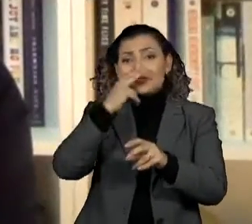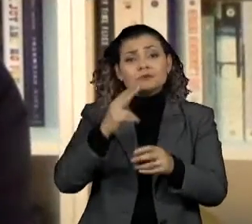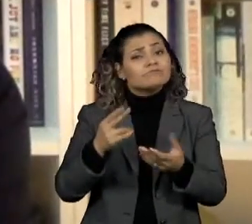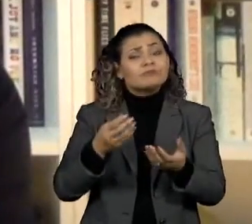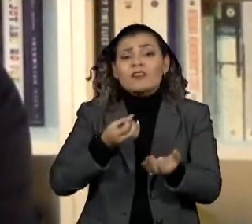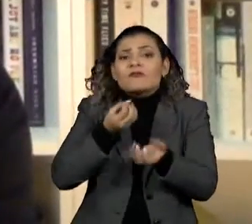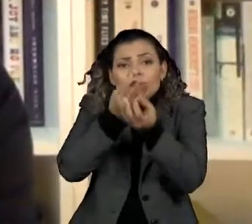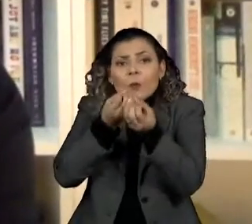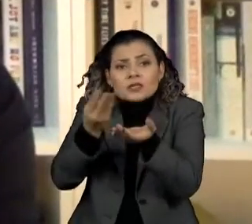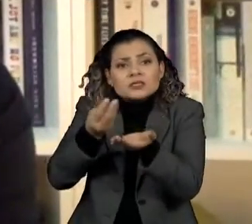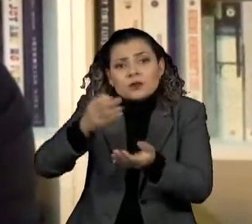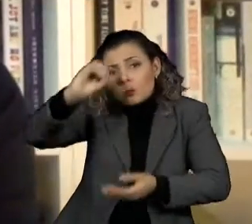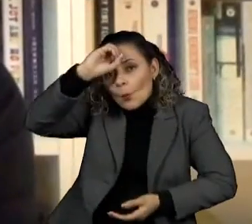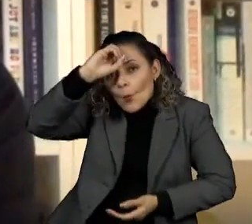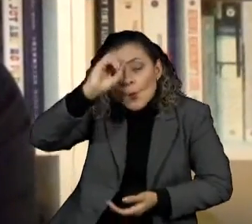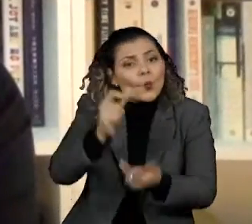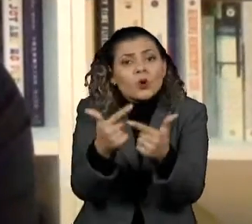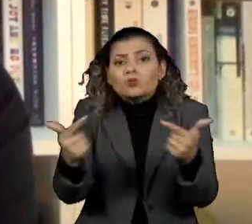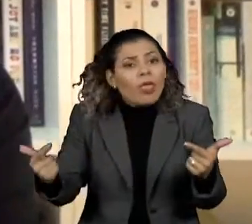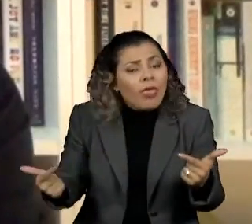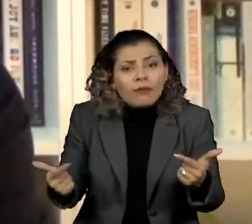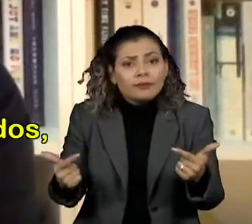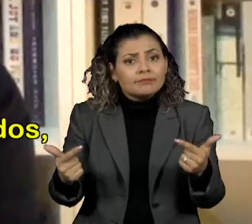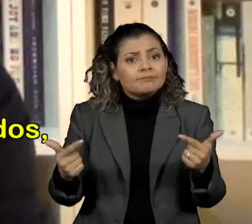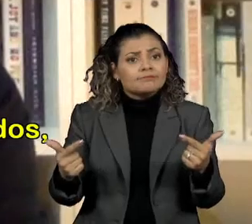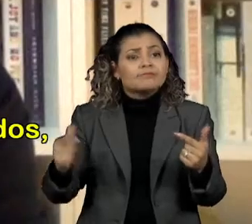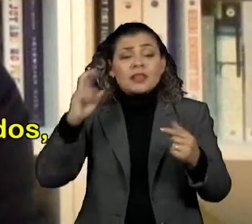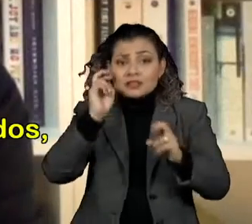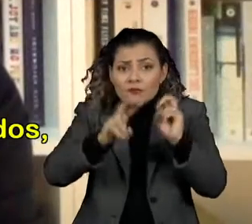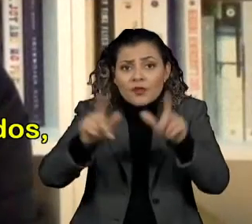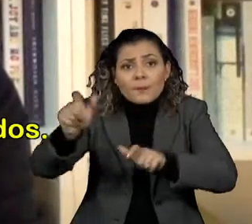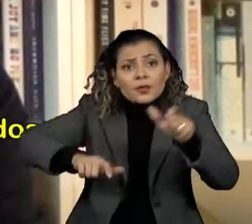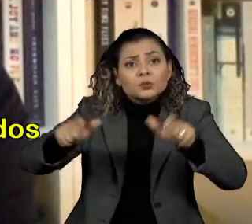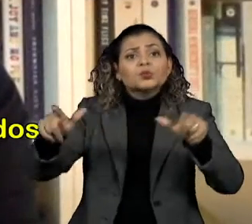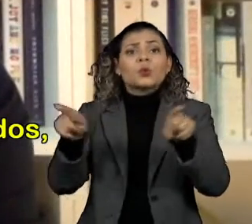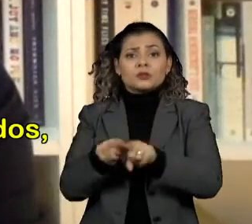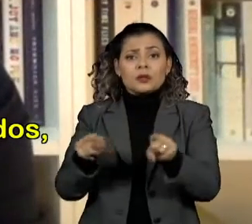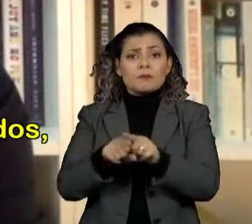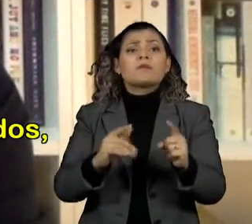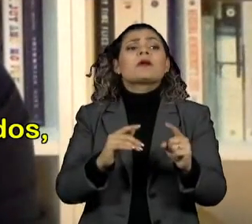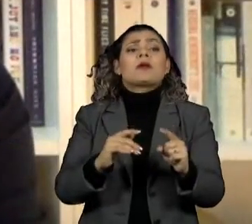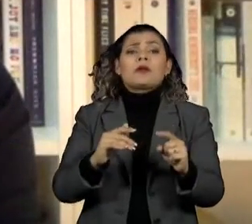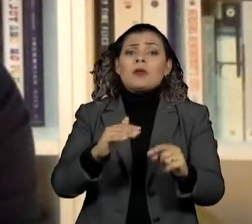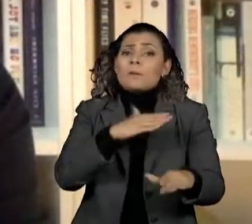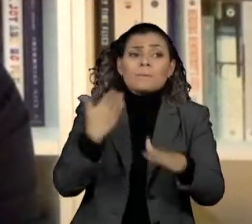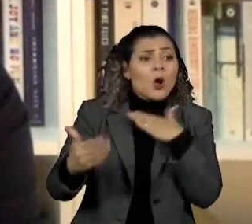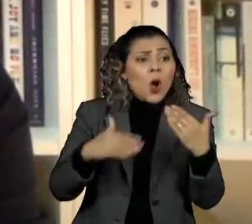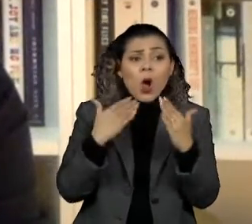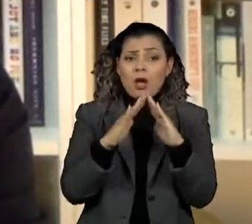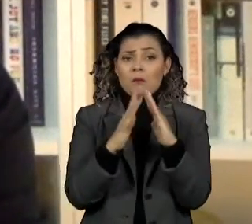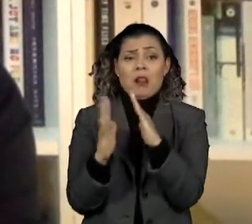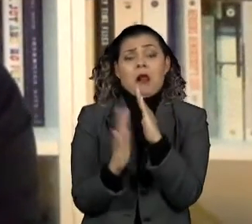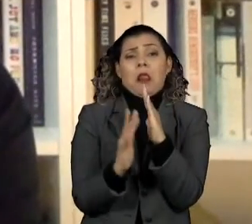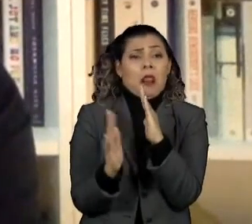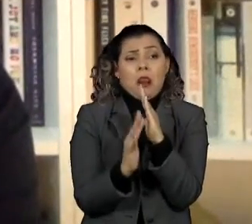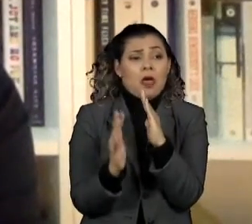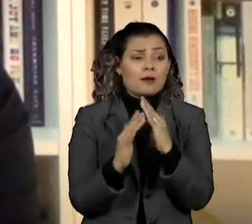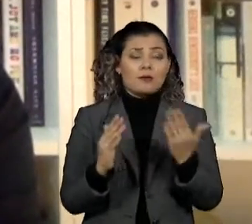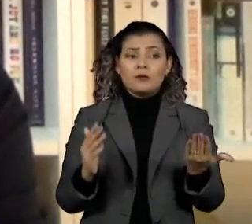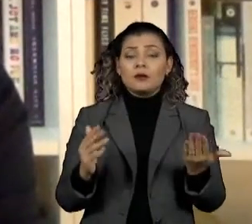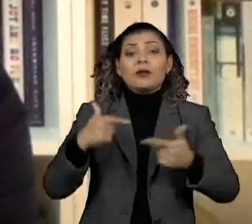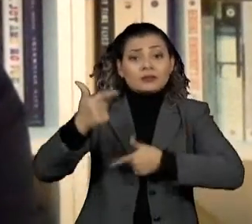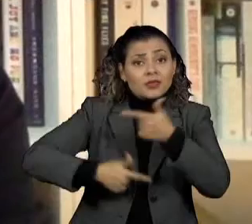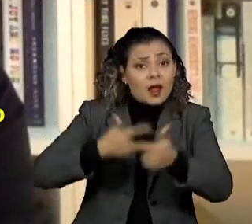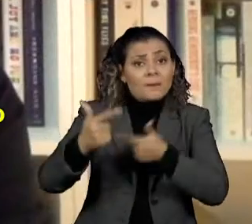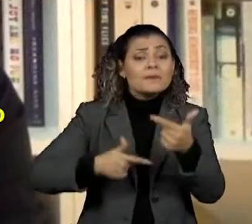have access to information, people who are living in crowded conditions, people who are frontline